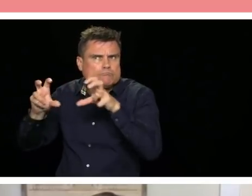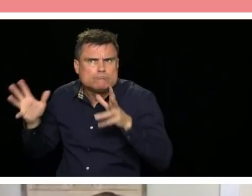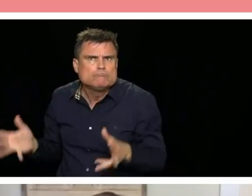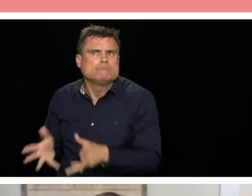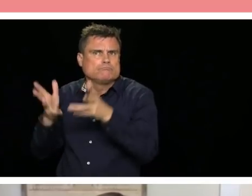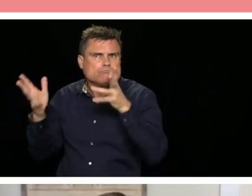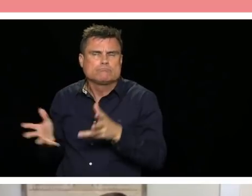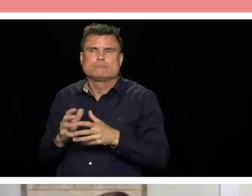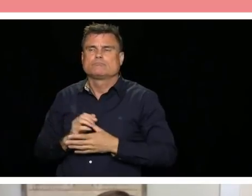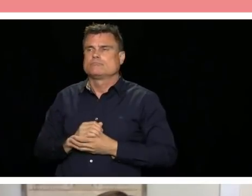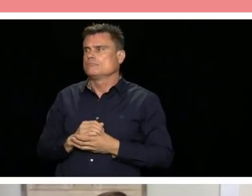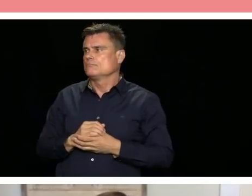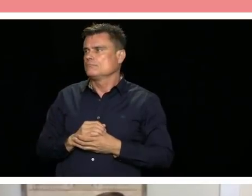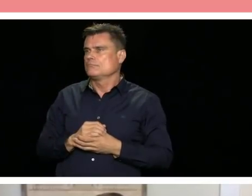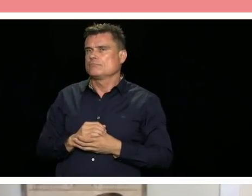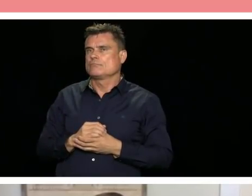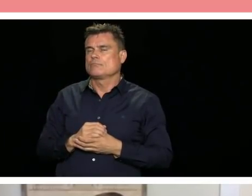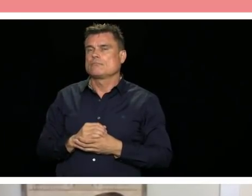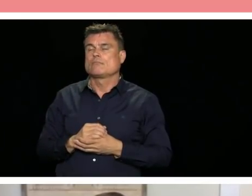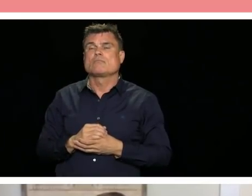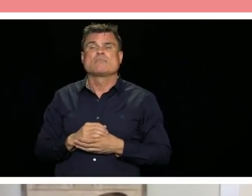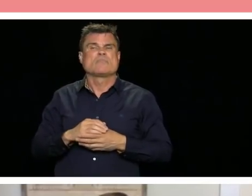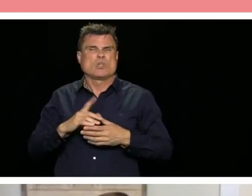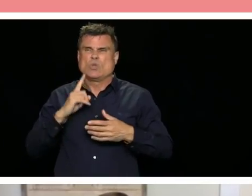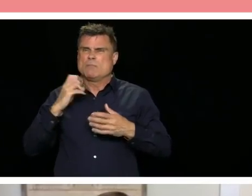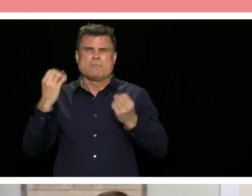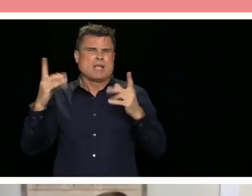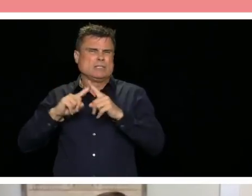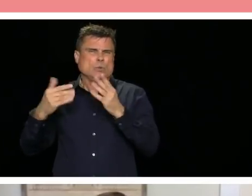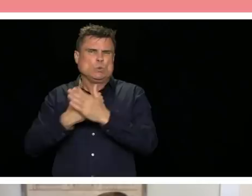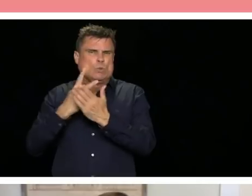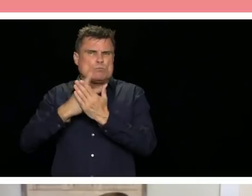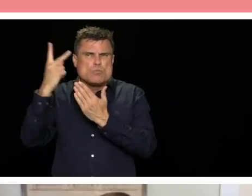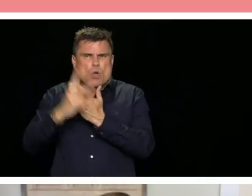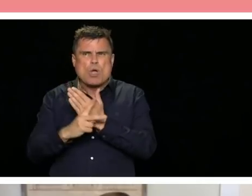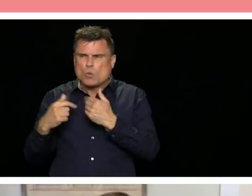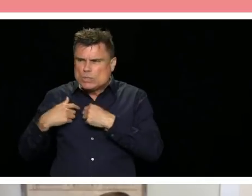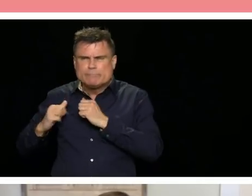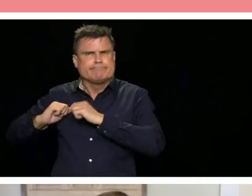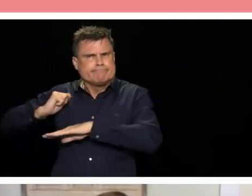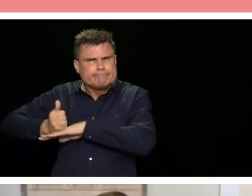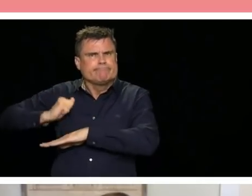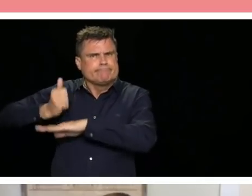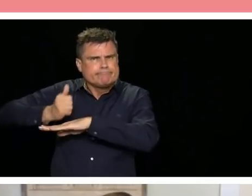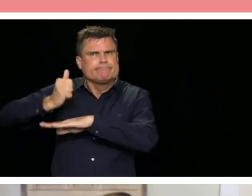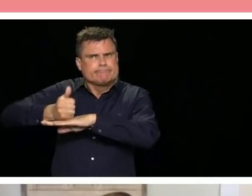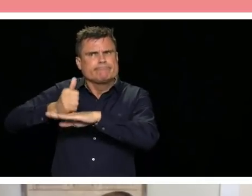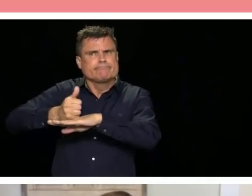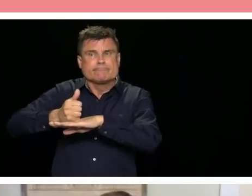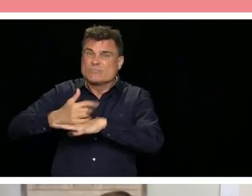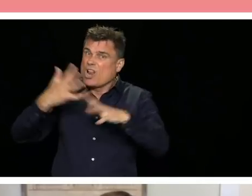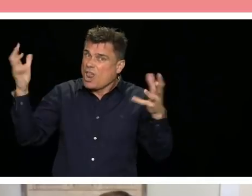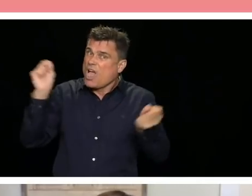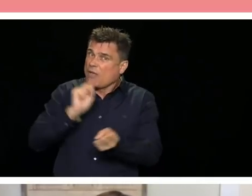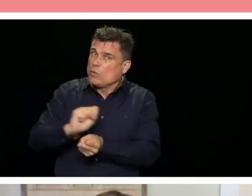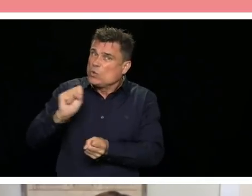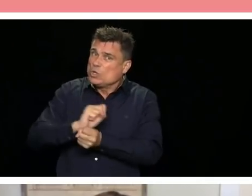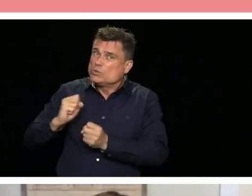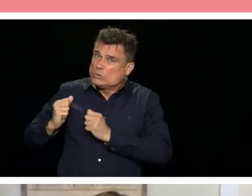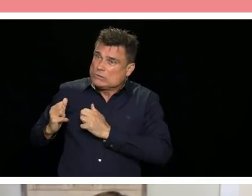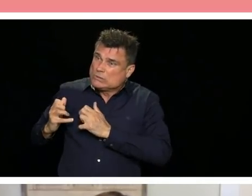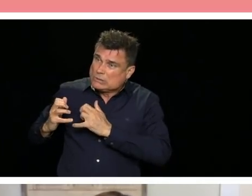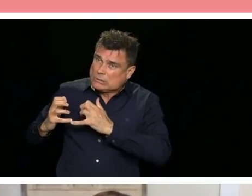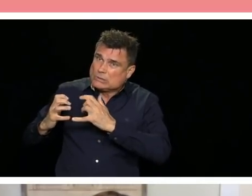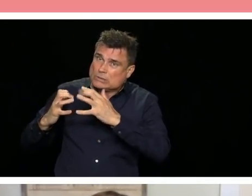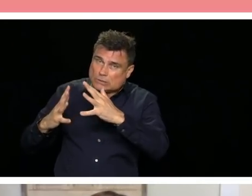out. There's a lot of work to do. So what happens now after the pandemic is we are really reviewing our